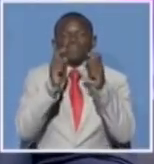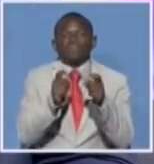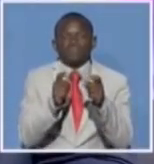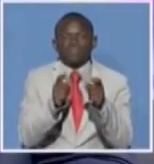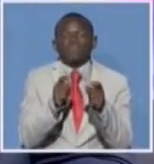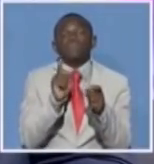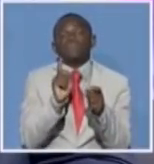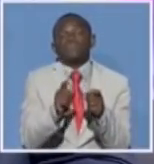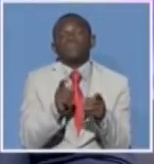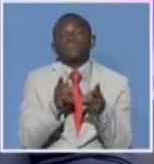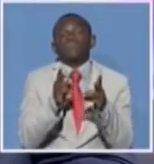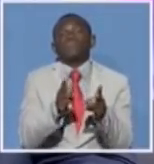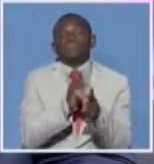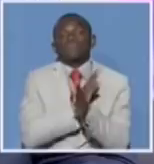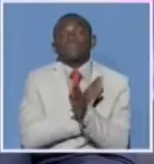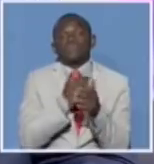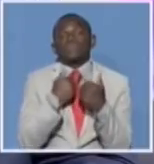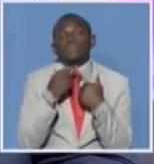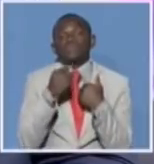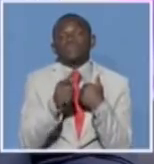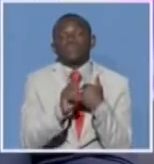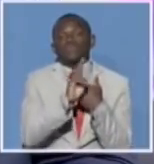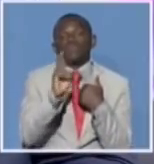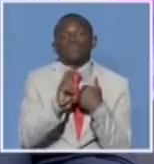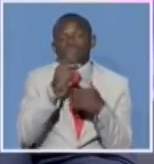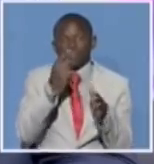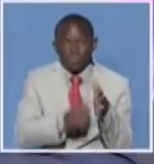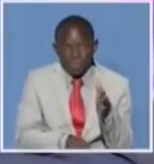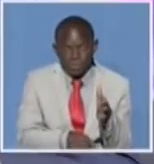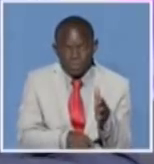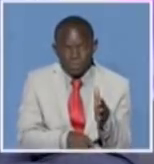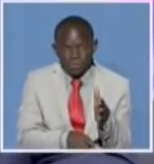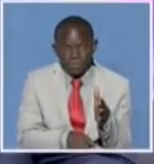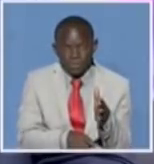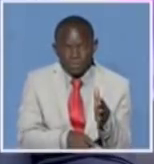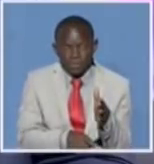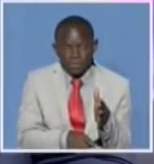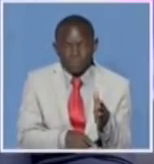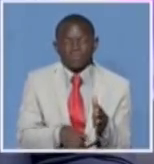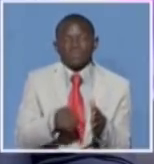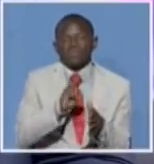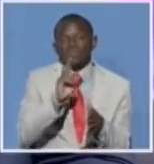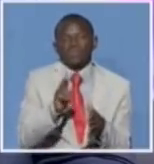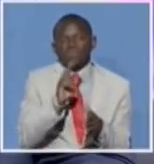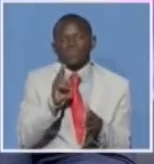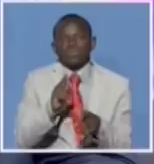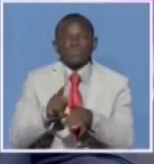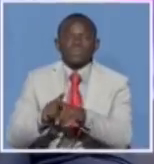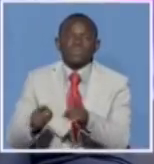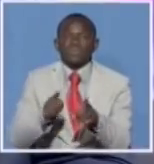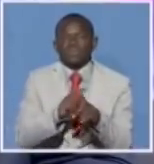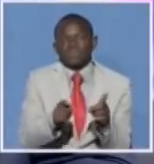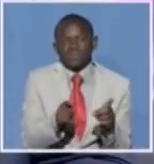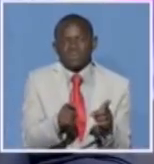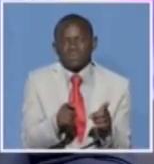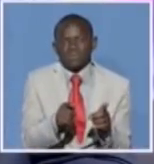assessment is conducted. Now, this assessment is done in various forms. There is what is called